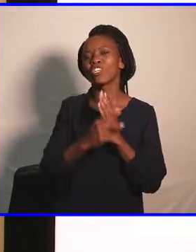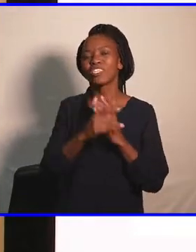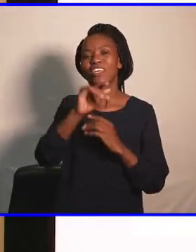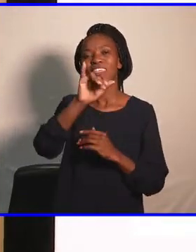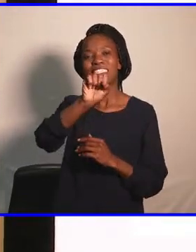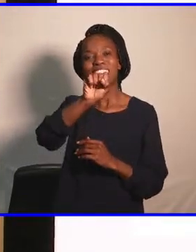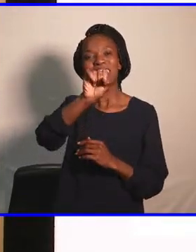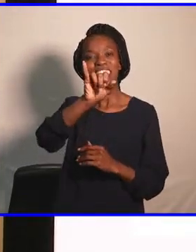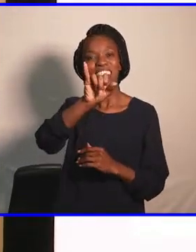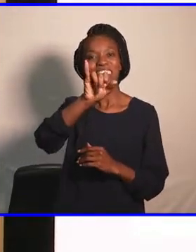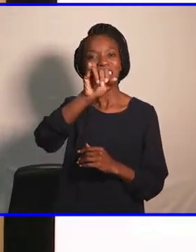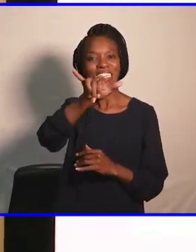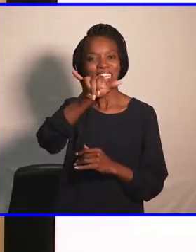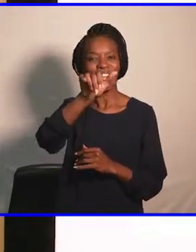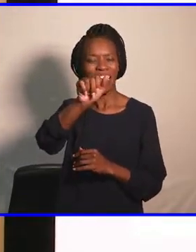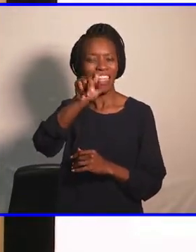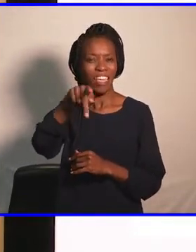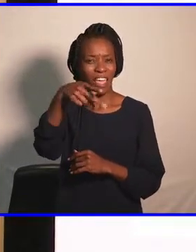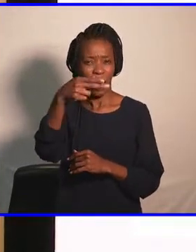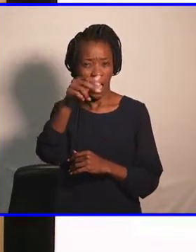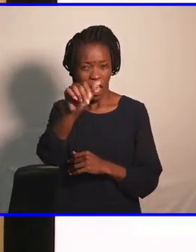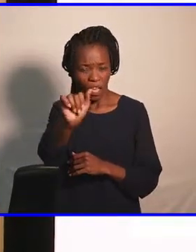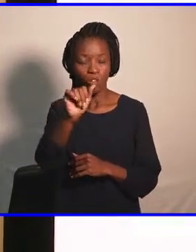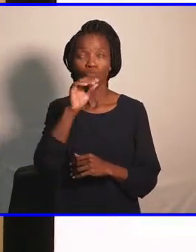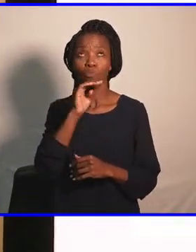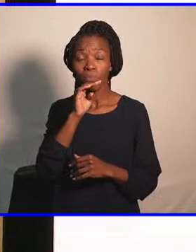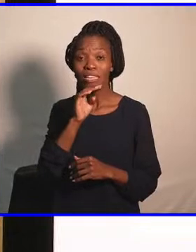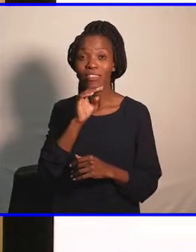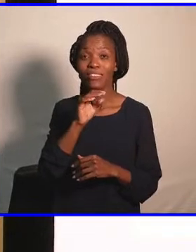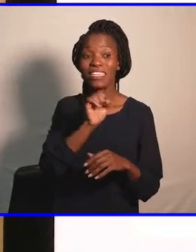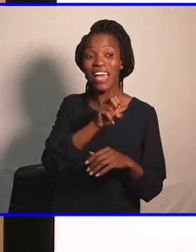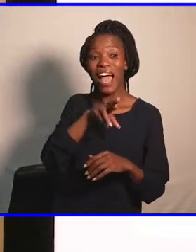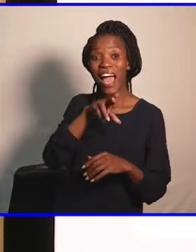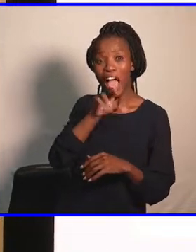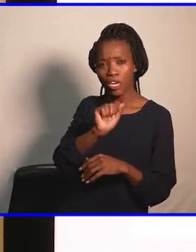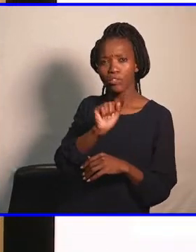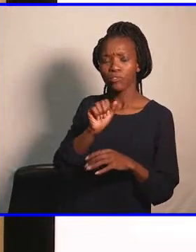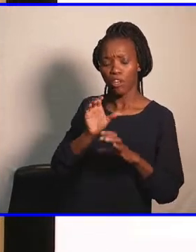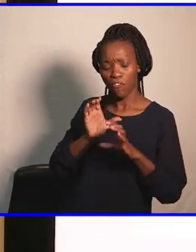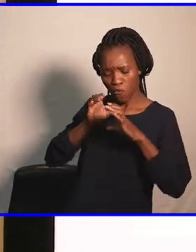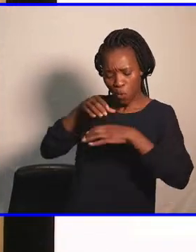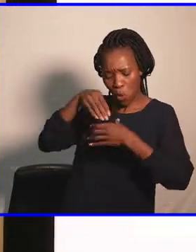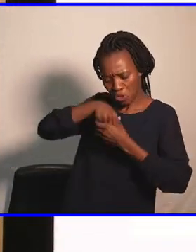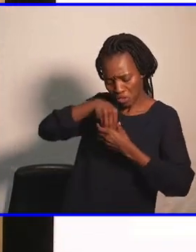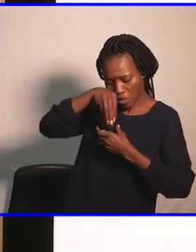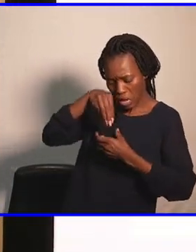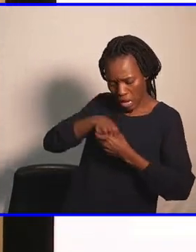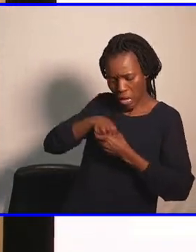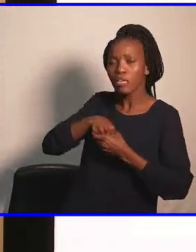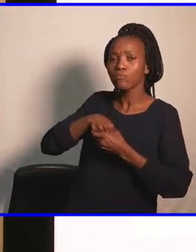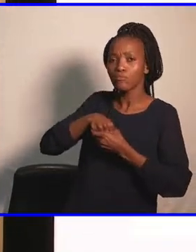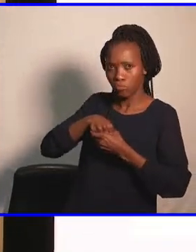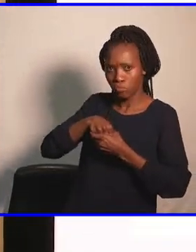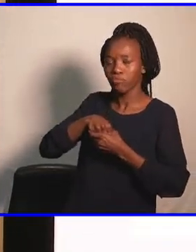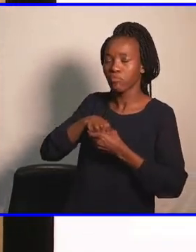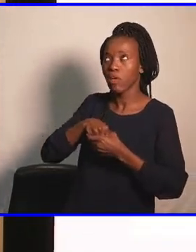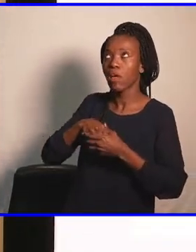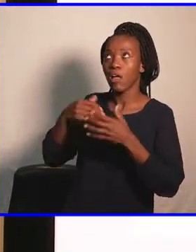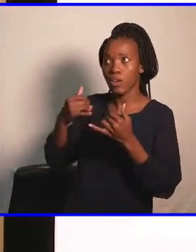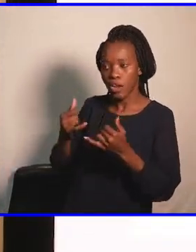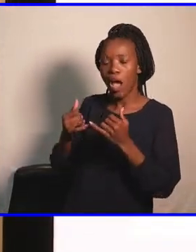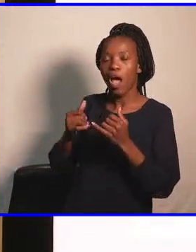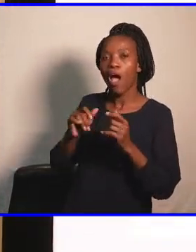an inwardly focused administrative orientation through to the first phase of